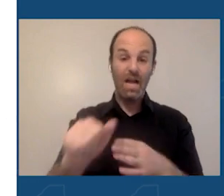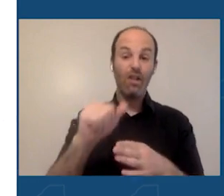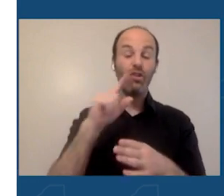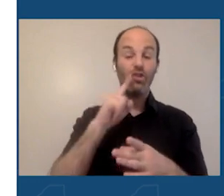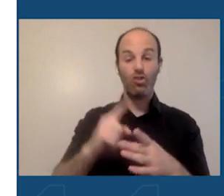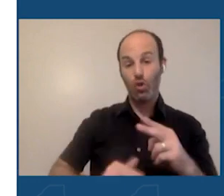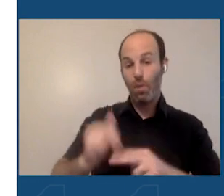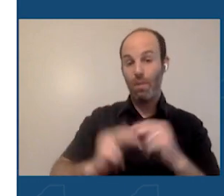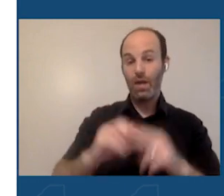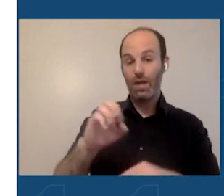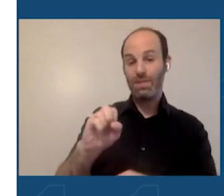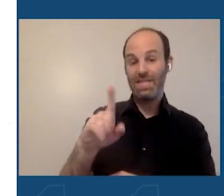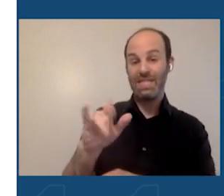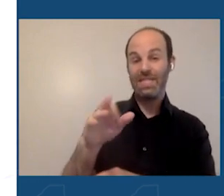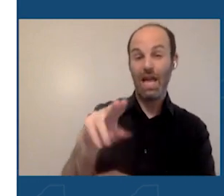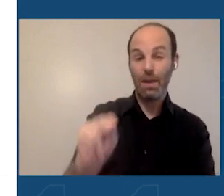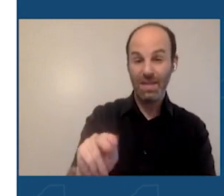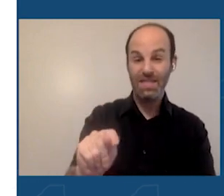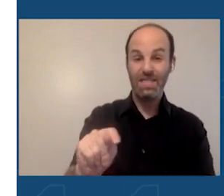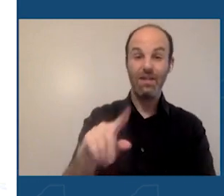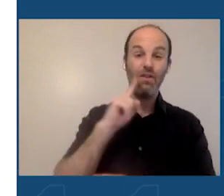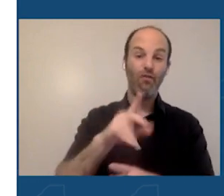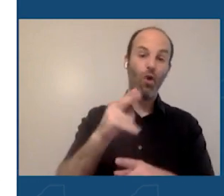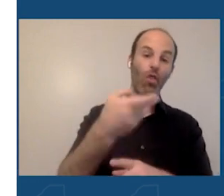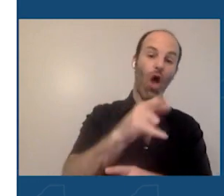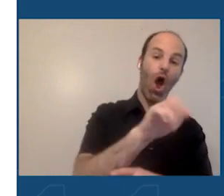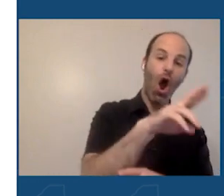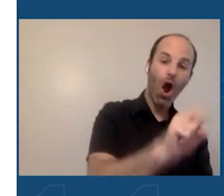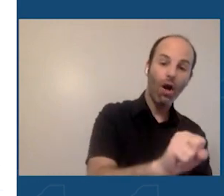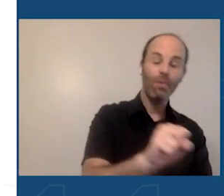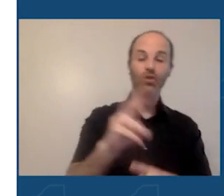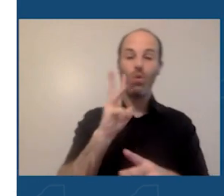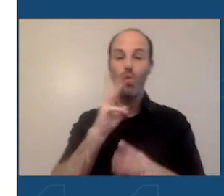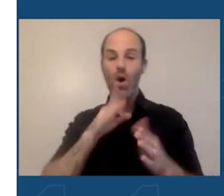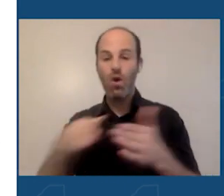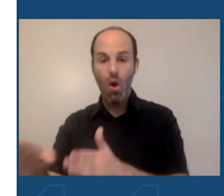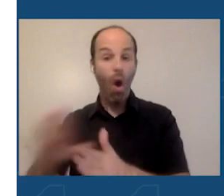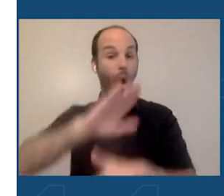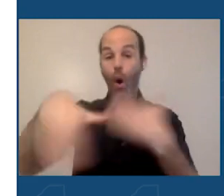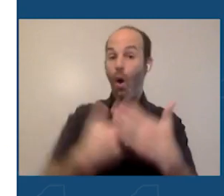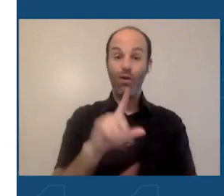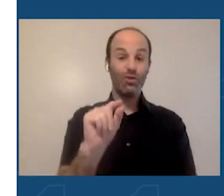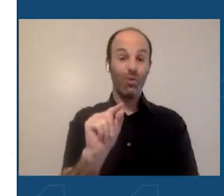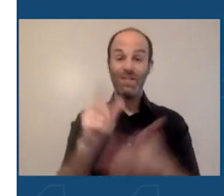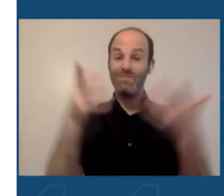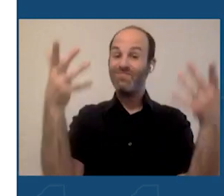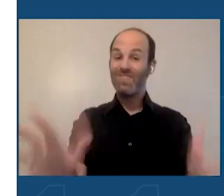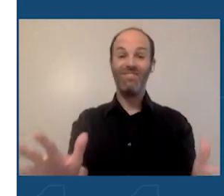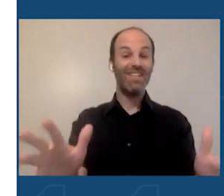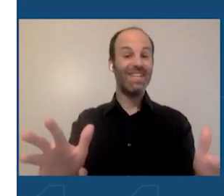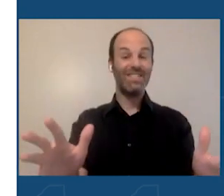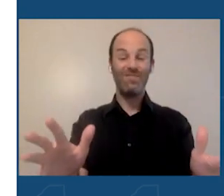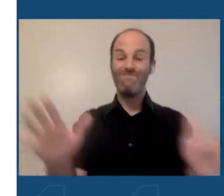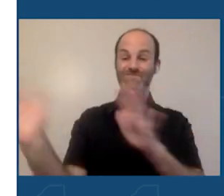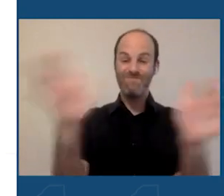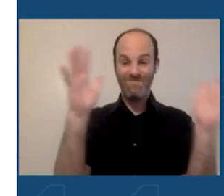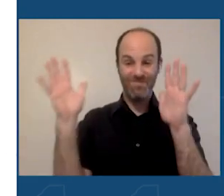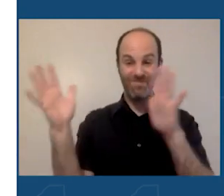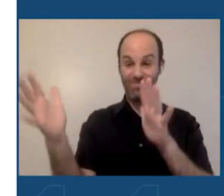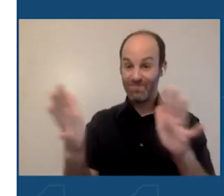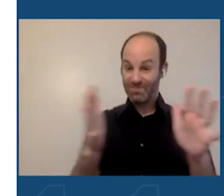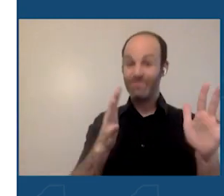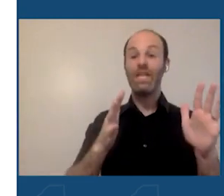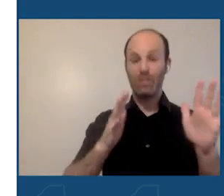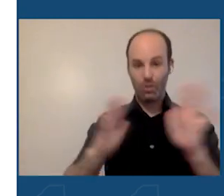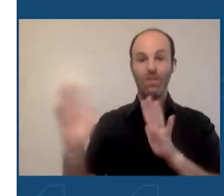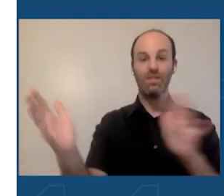20 harbors and waterways. And I'm proud to announce that all 20 are done. So that's been completed as well. And we'll